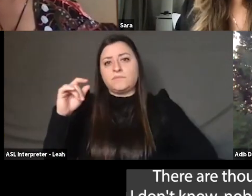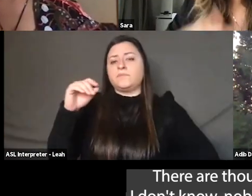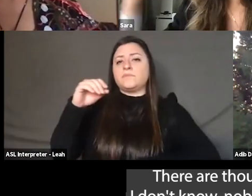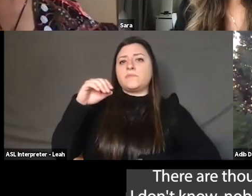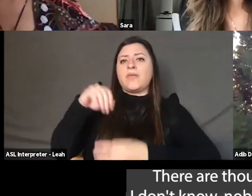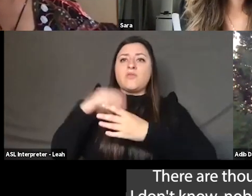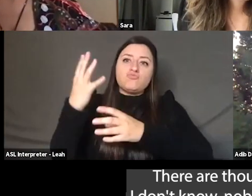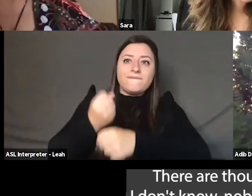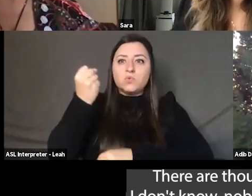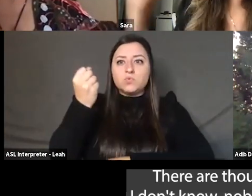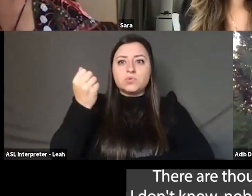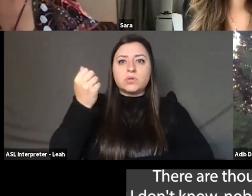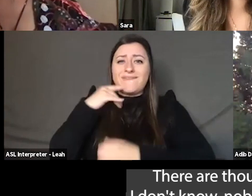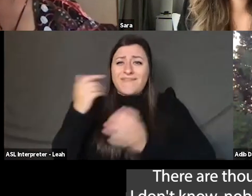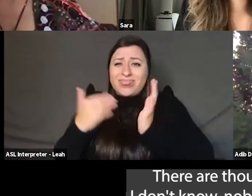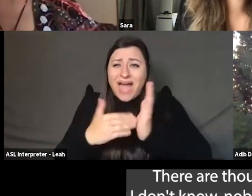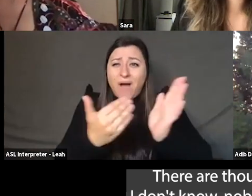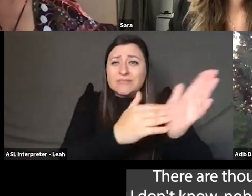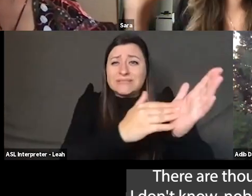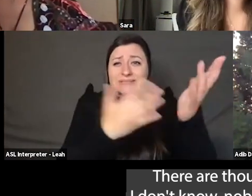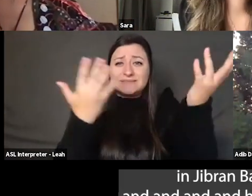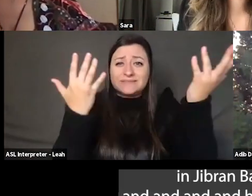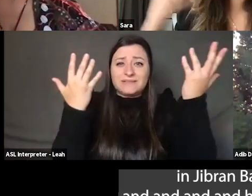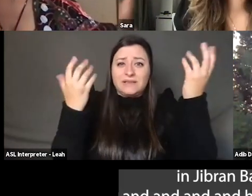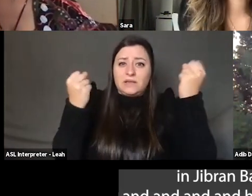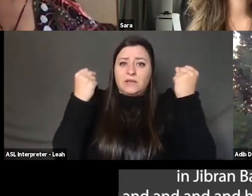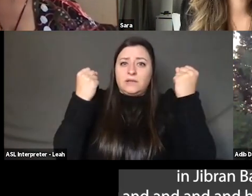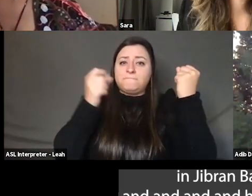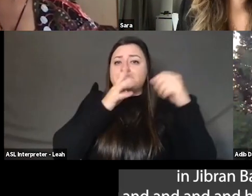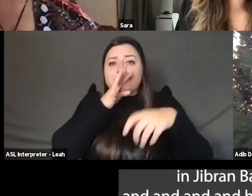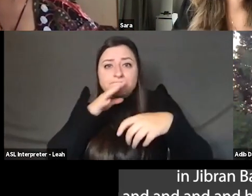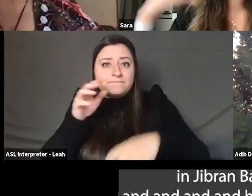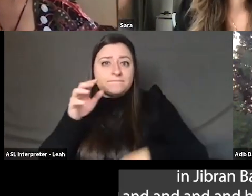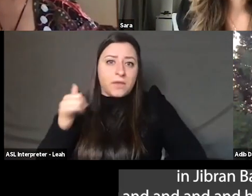there are thousands of, I don't know, Nabih Birris and Jibran Basils